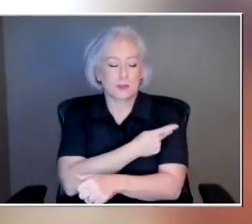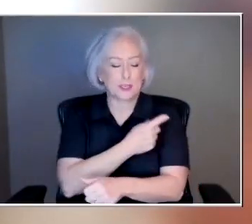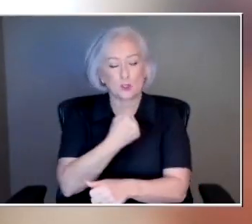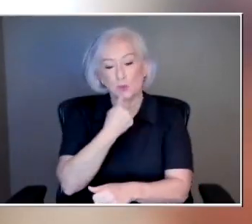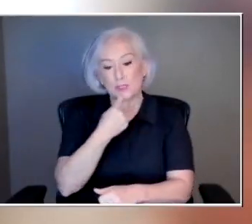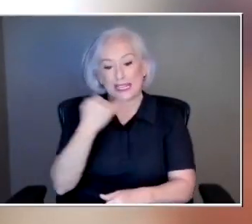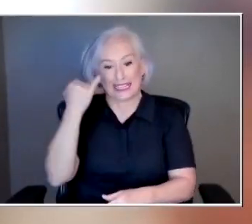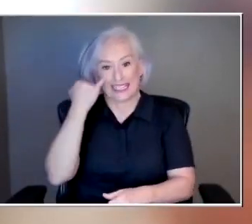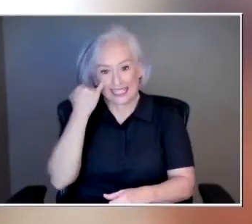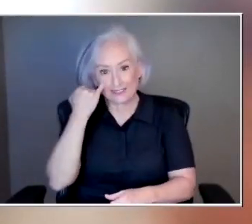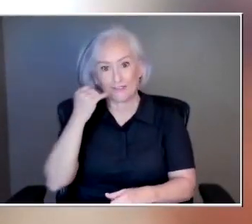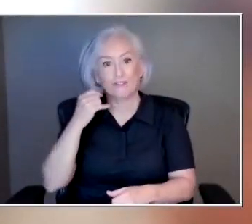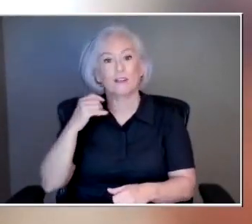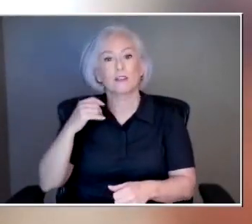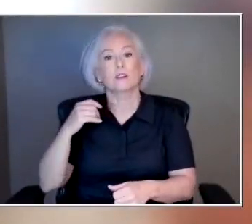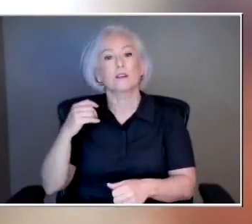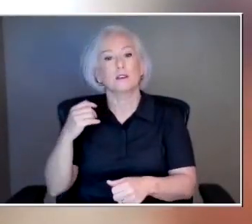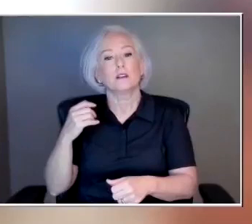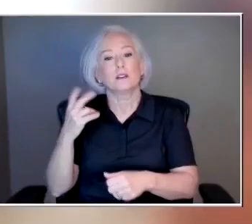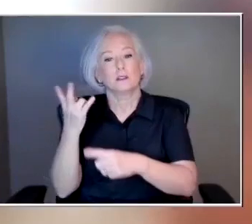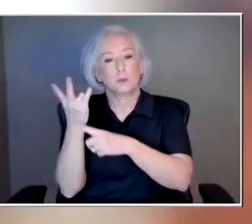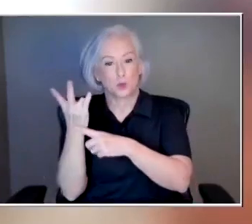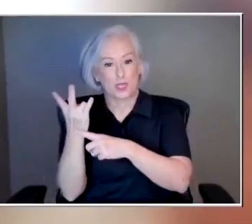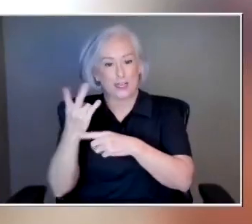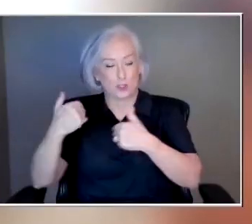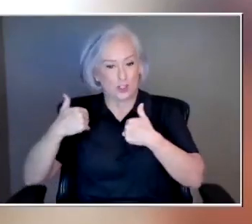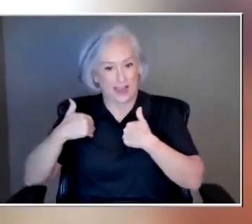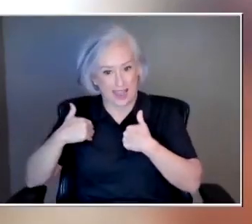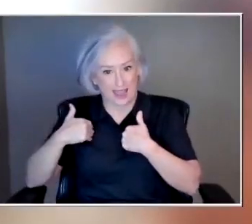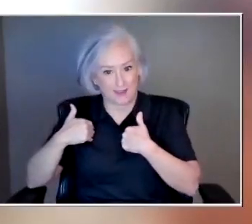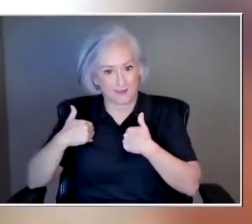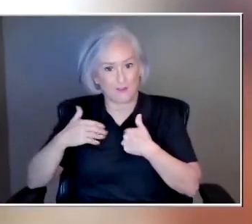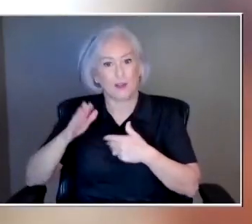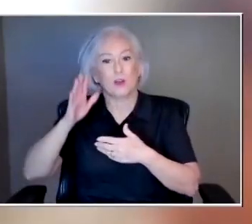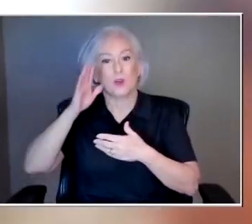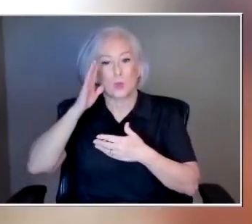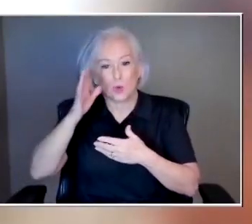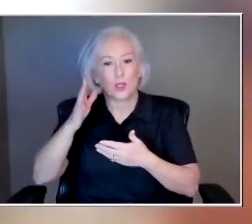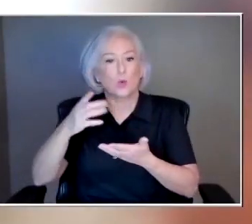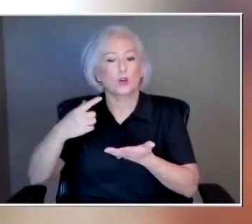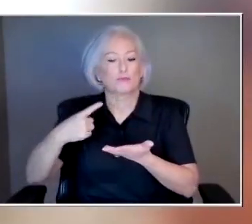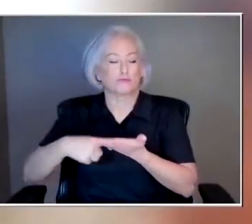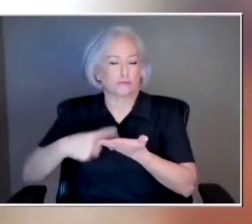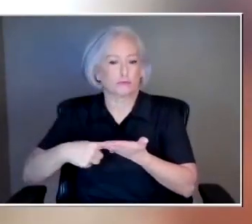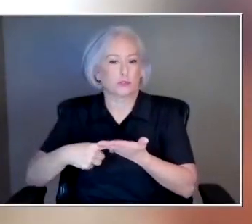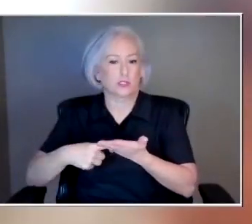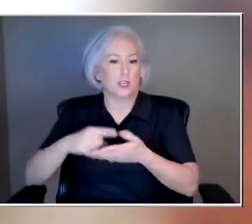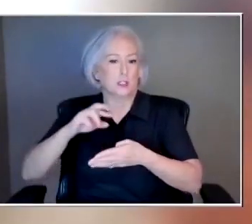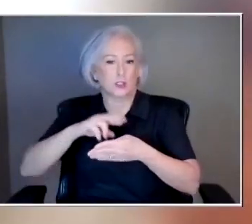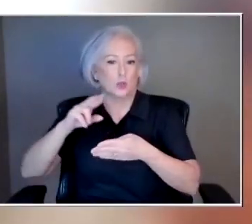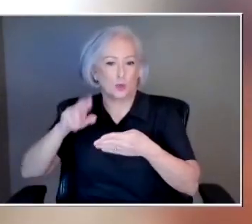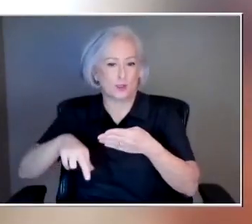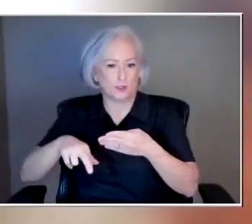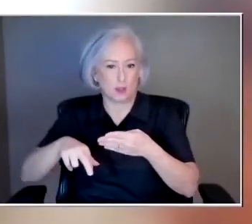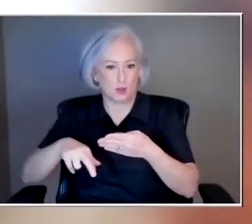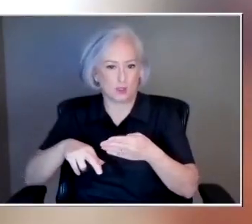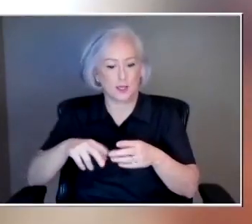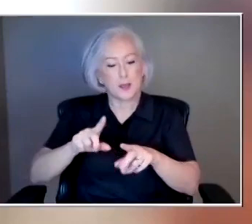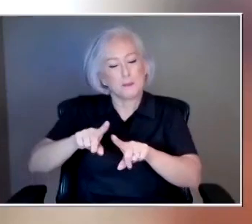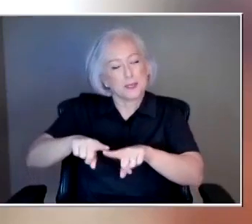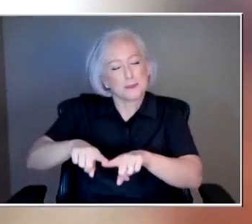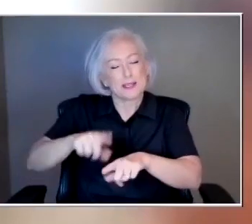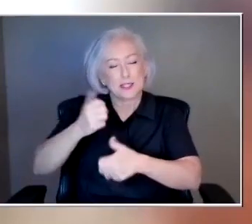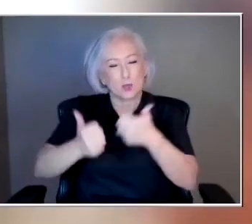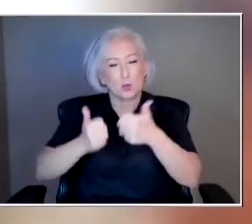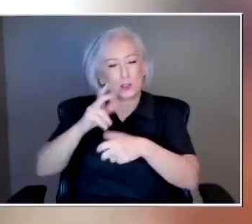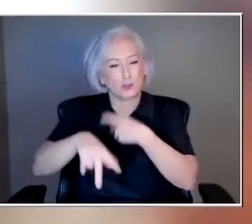positive, then we'll discuss the implications of the test, because a lot of recommendations are also based on the type of mutation that is present.